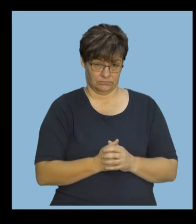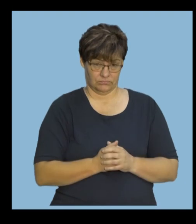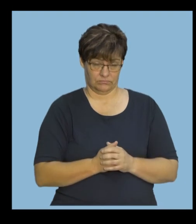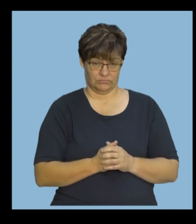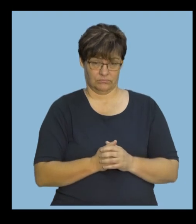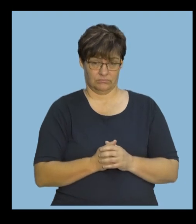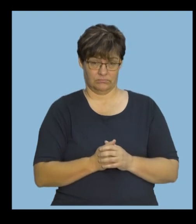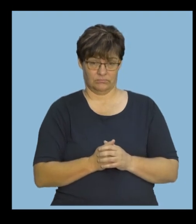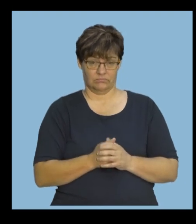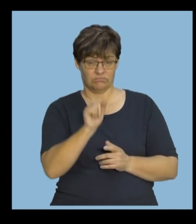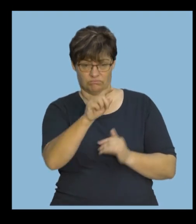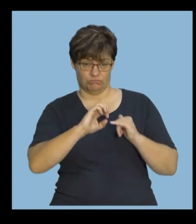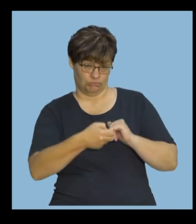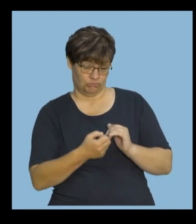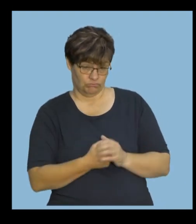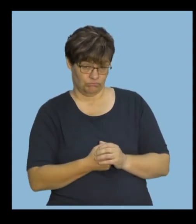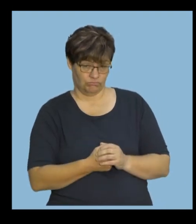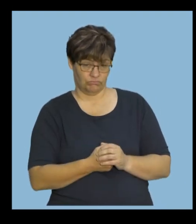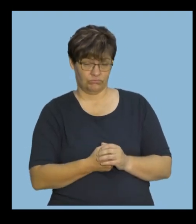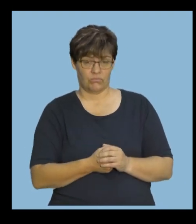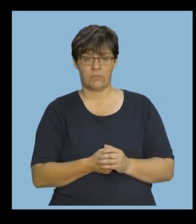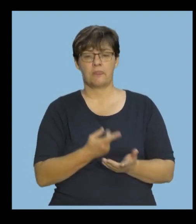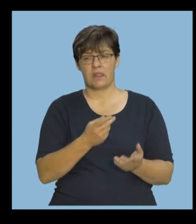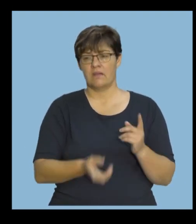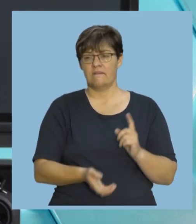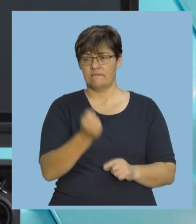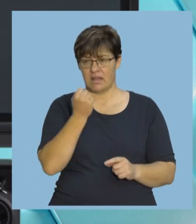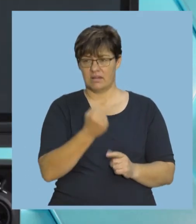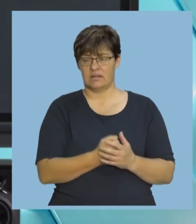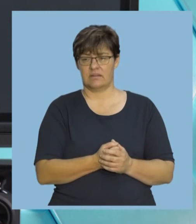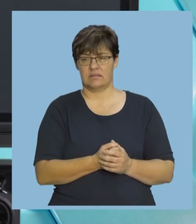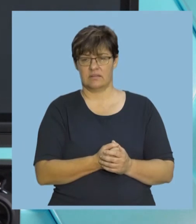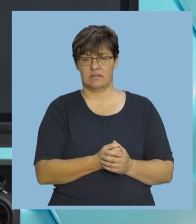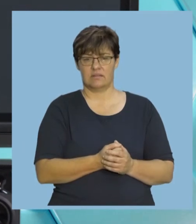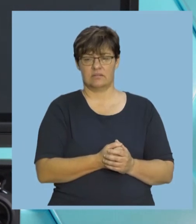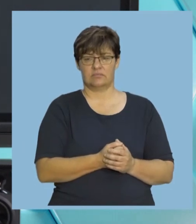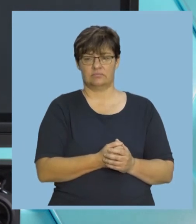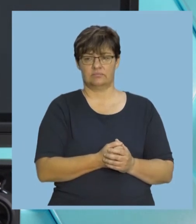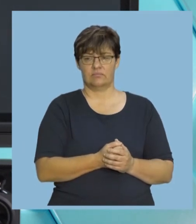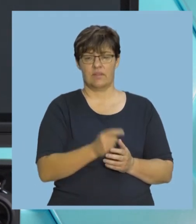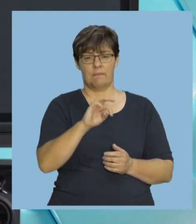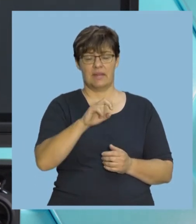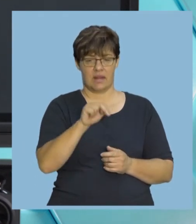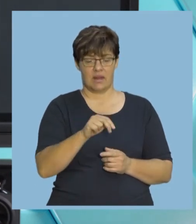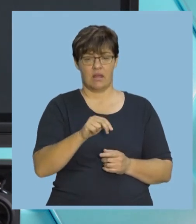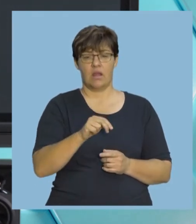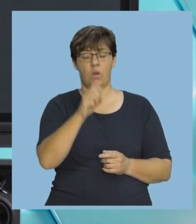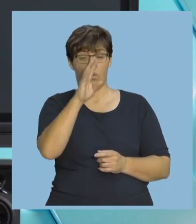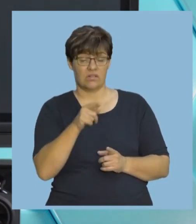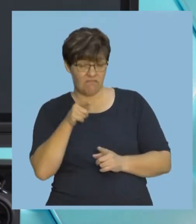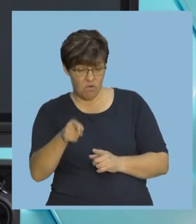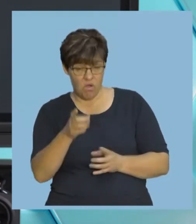So there is a question to try, okay? So find the mean, median, lower, find